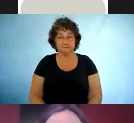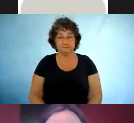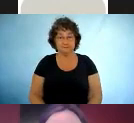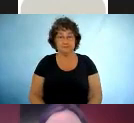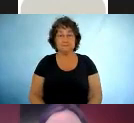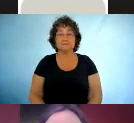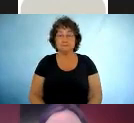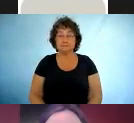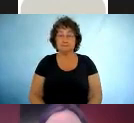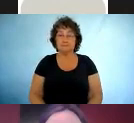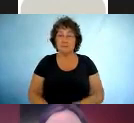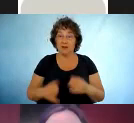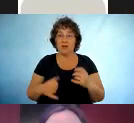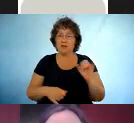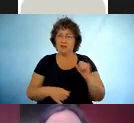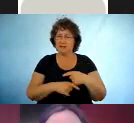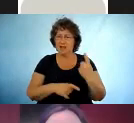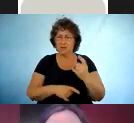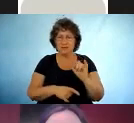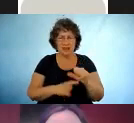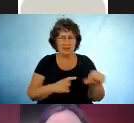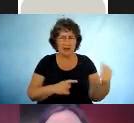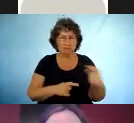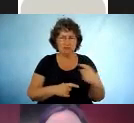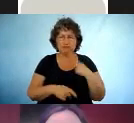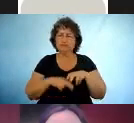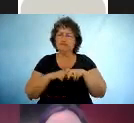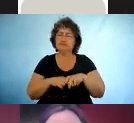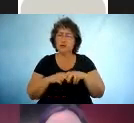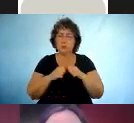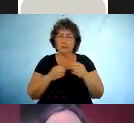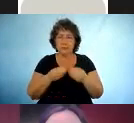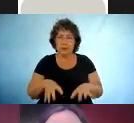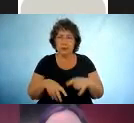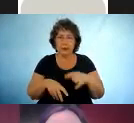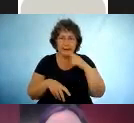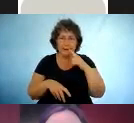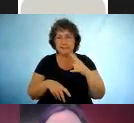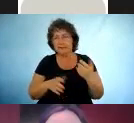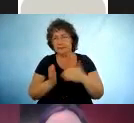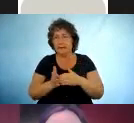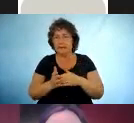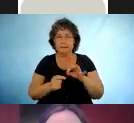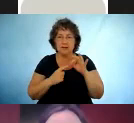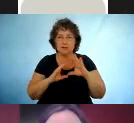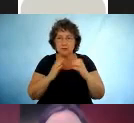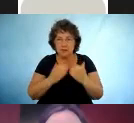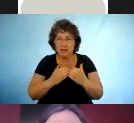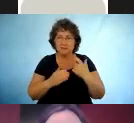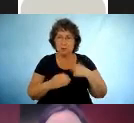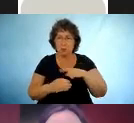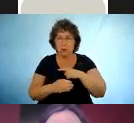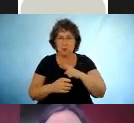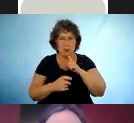It was a day like the rest, me sitting right there with the lost kids in another special class where we would fit the round pegs